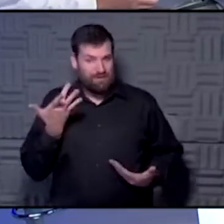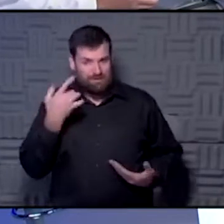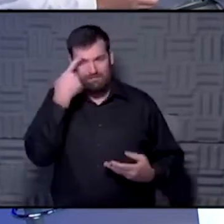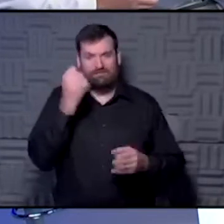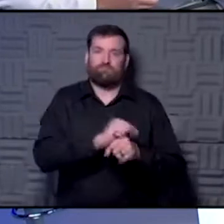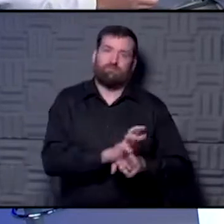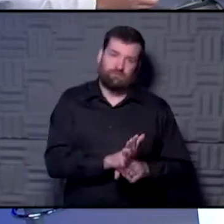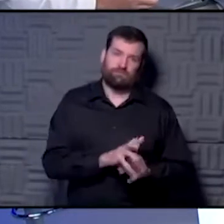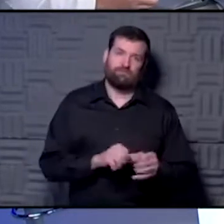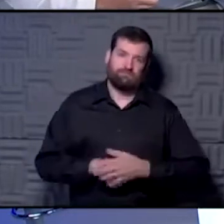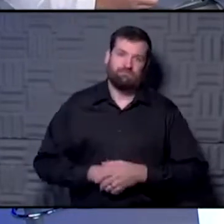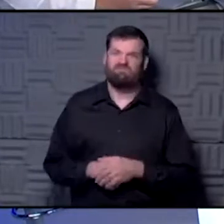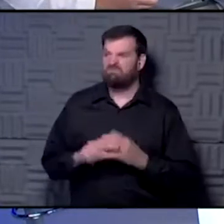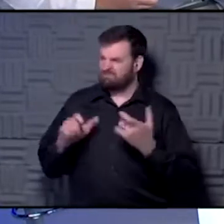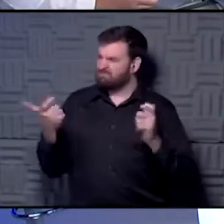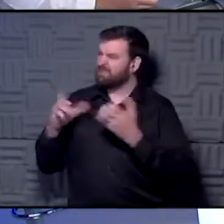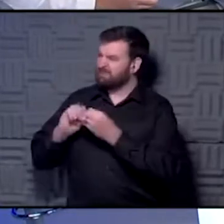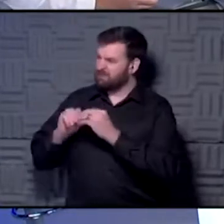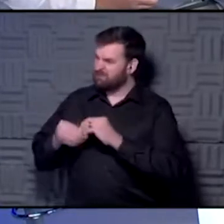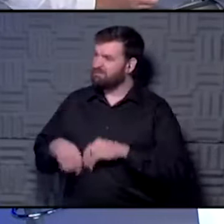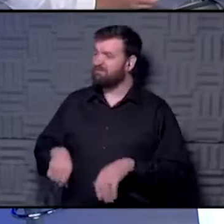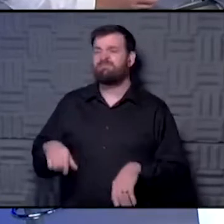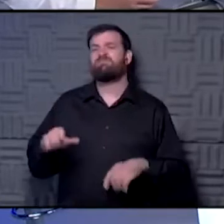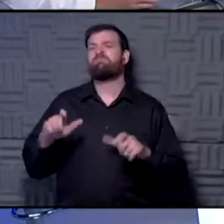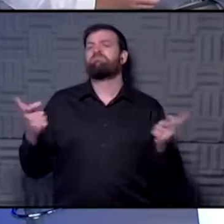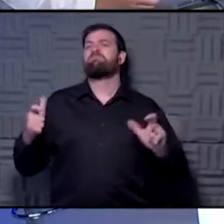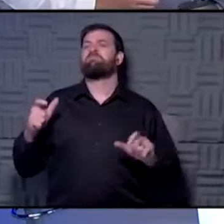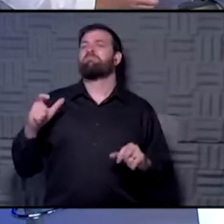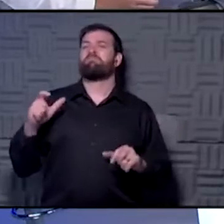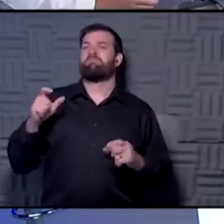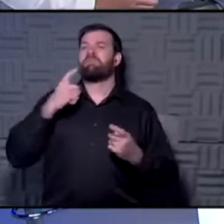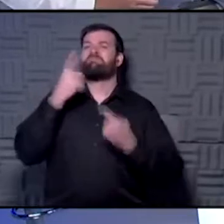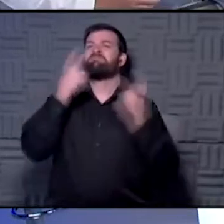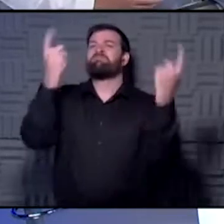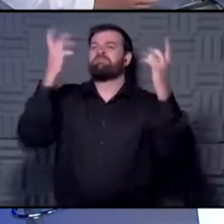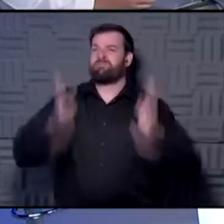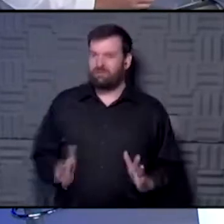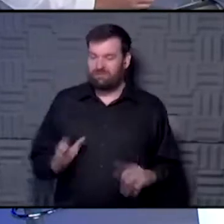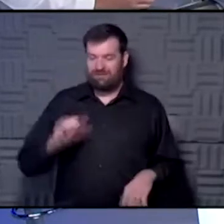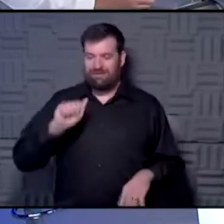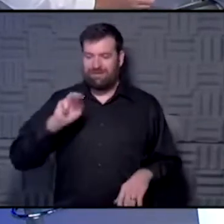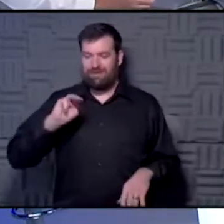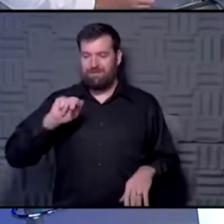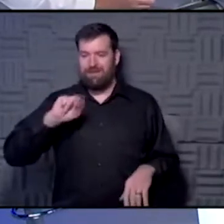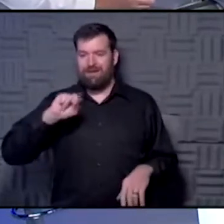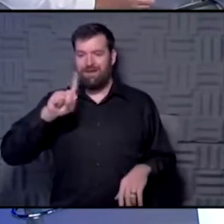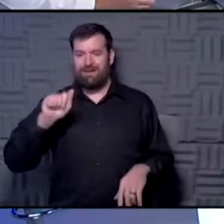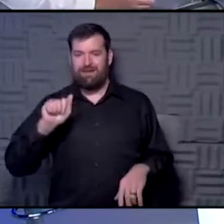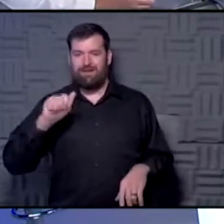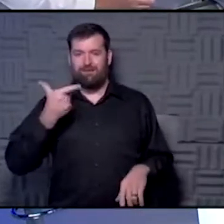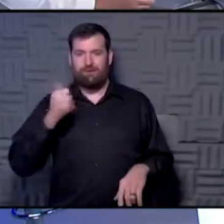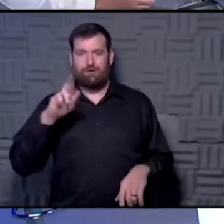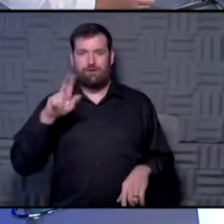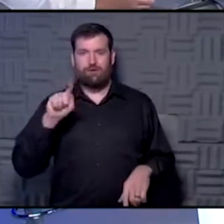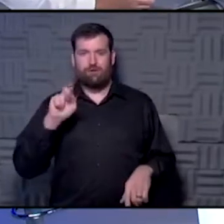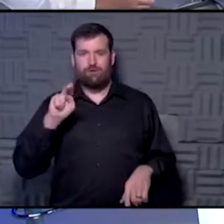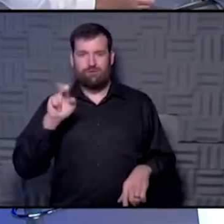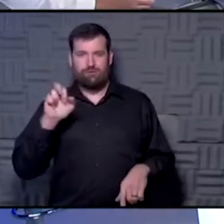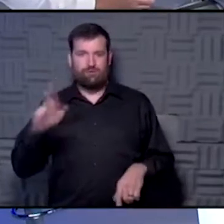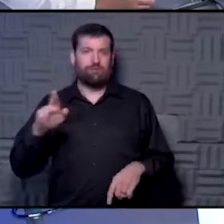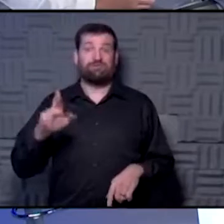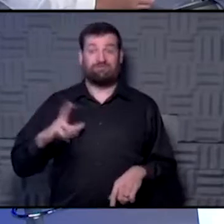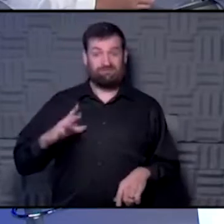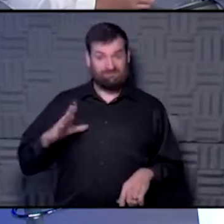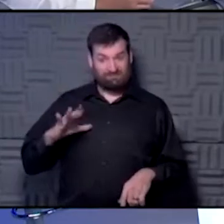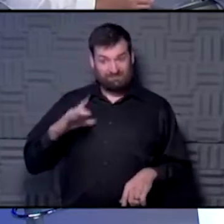big number. Yeah. We have a pretty big celebrity with us this morning, Amanda Gartner. Wow. I think there may even be kind of a